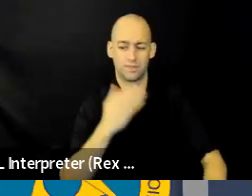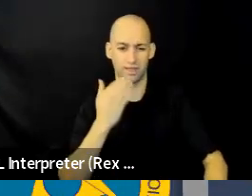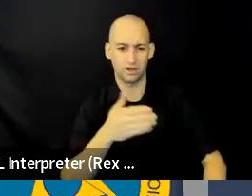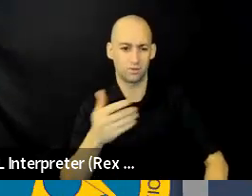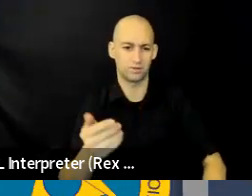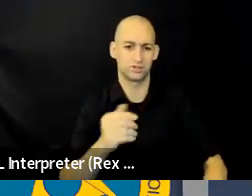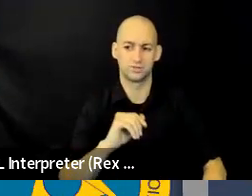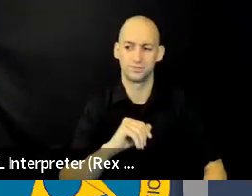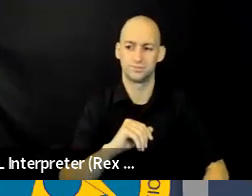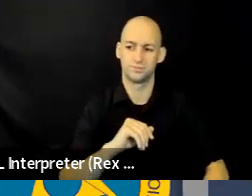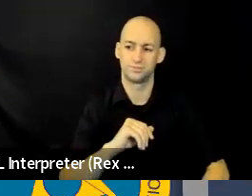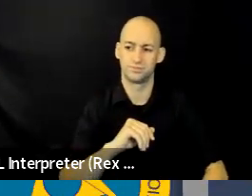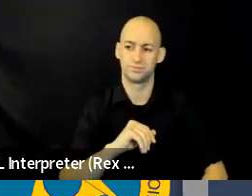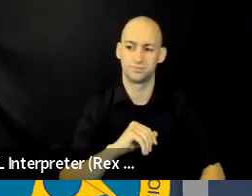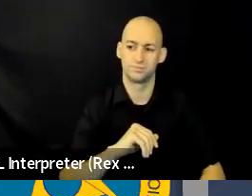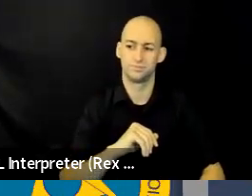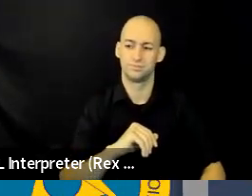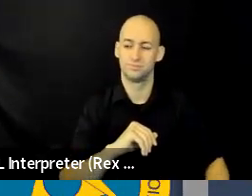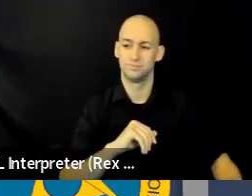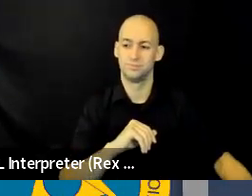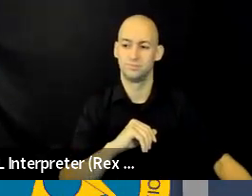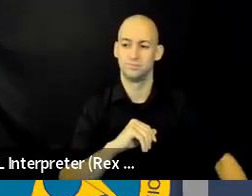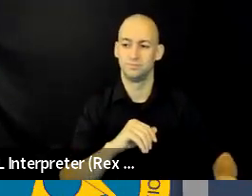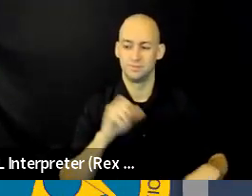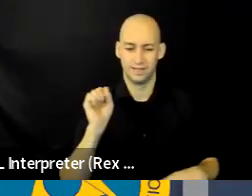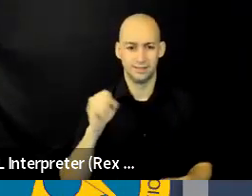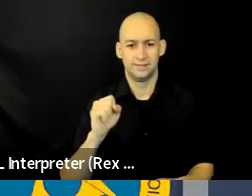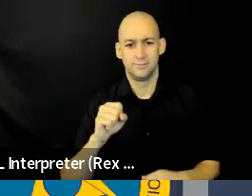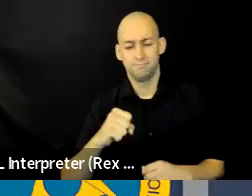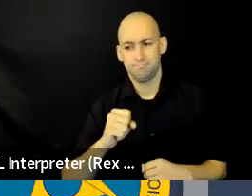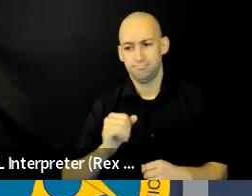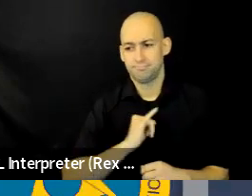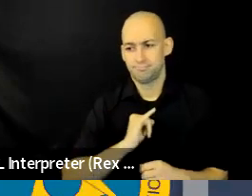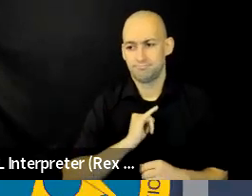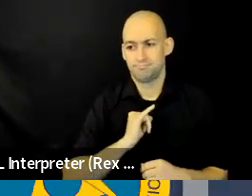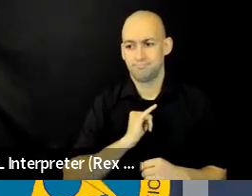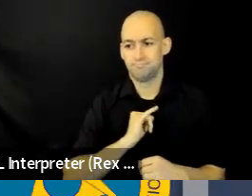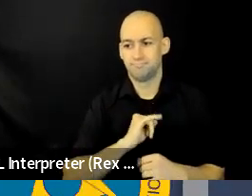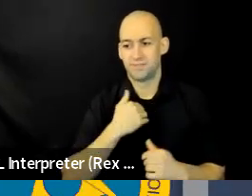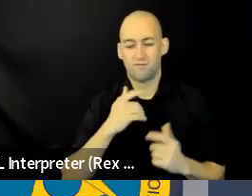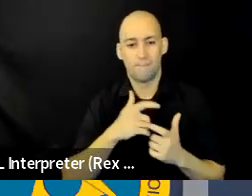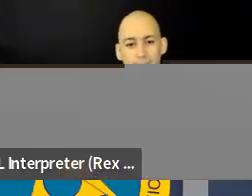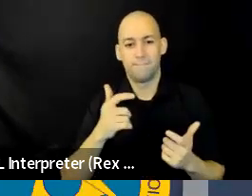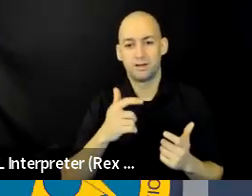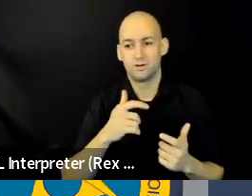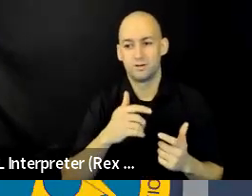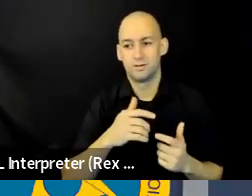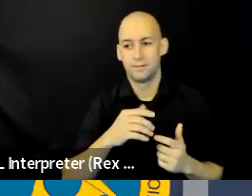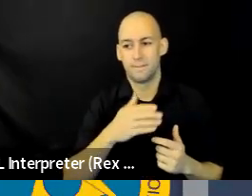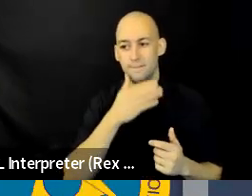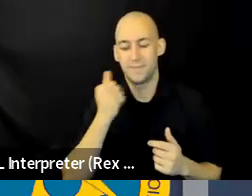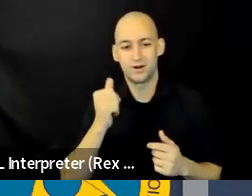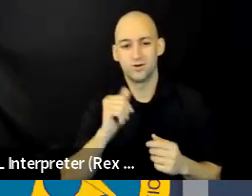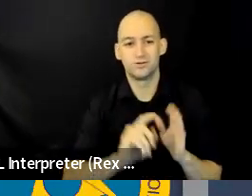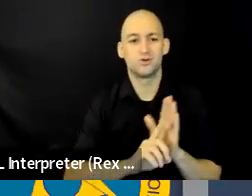Thank you. Yeah, I have bigger, better, taller redwood trees than Rex